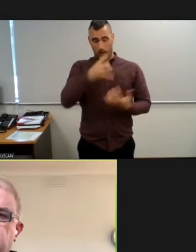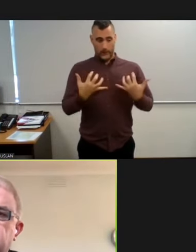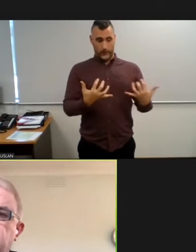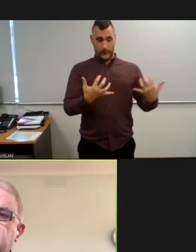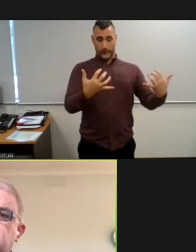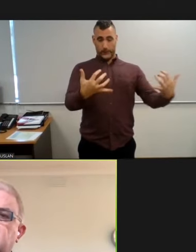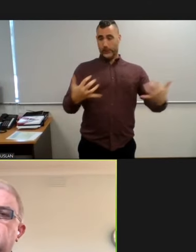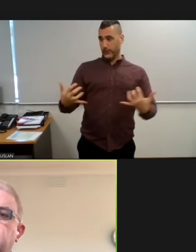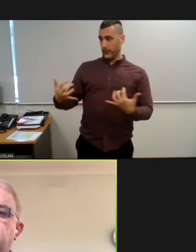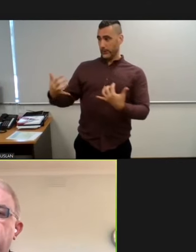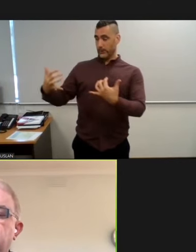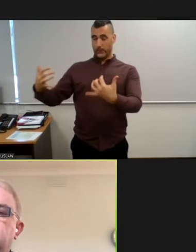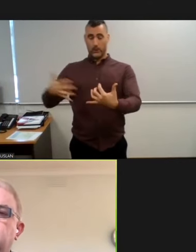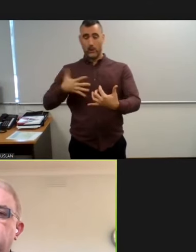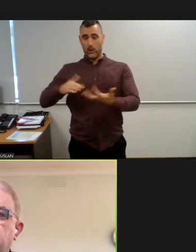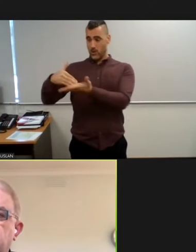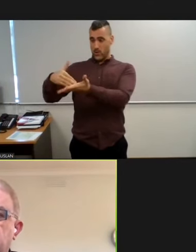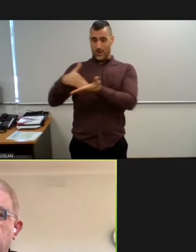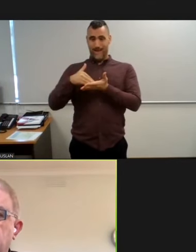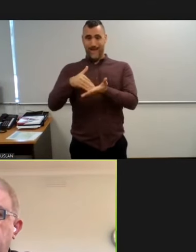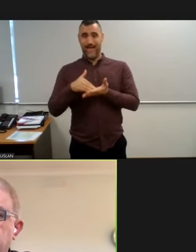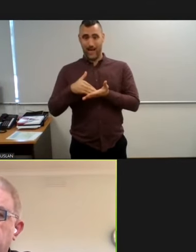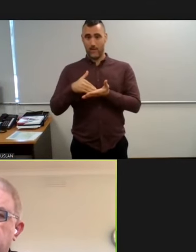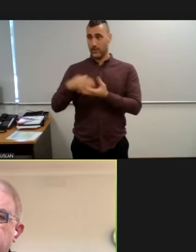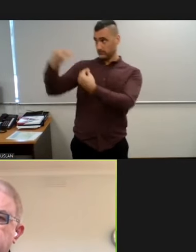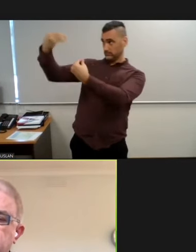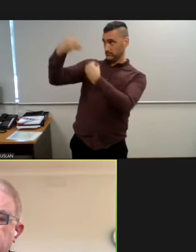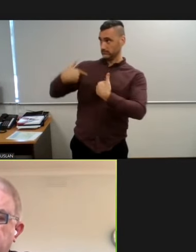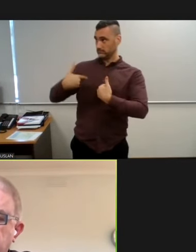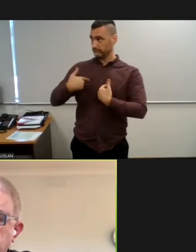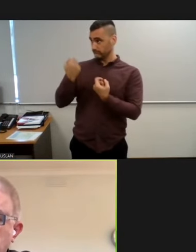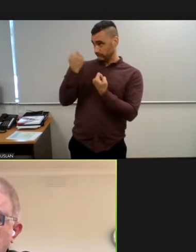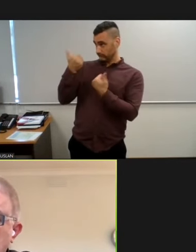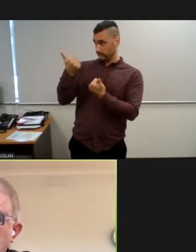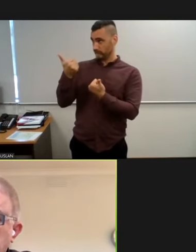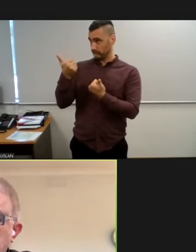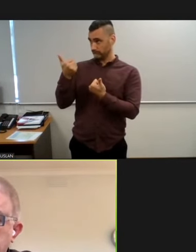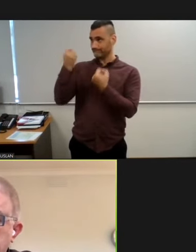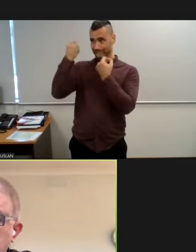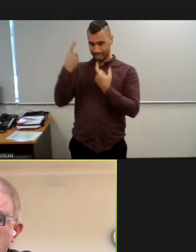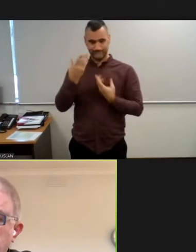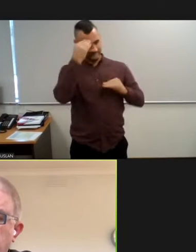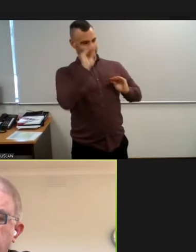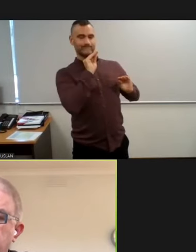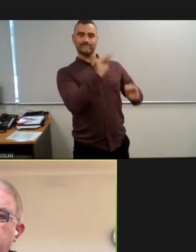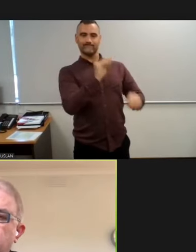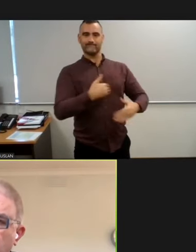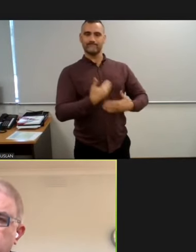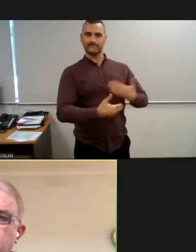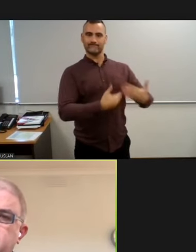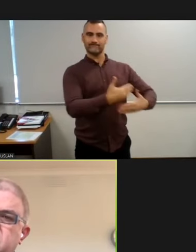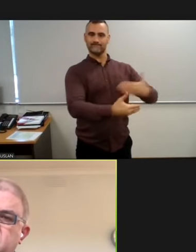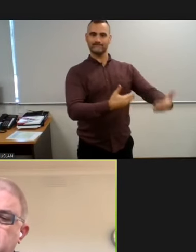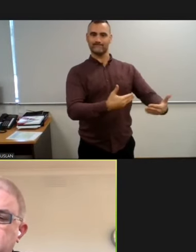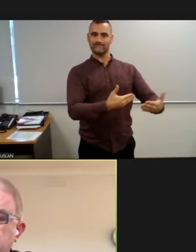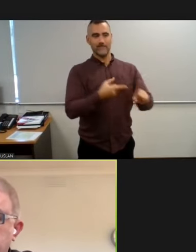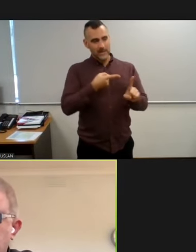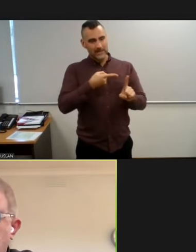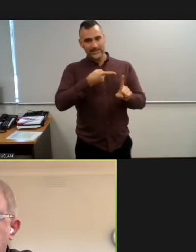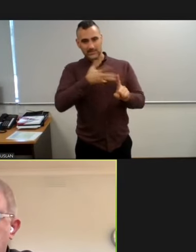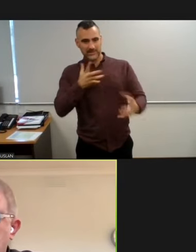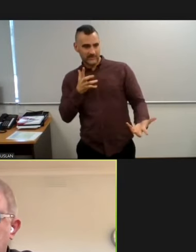message, a bit like today's session, but spread the message in a way that's particularly tailored with our internal